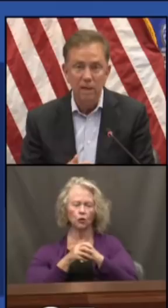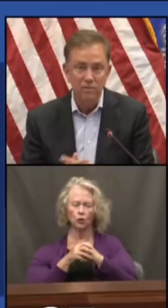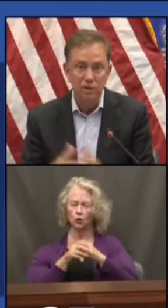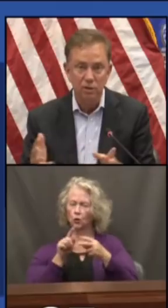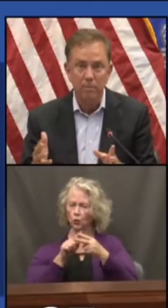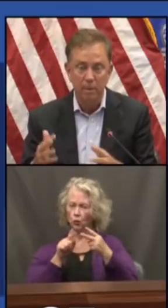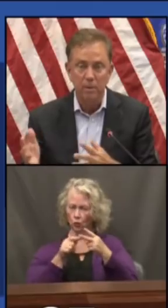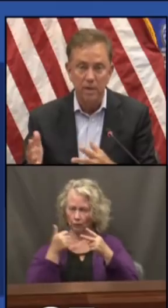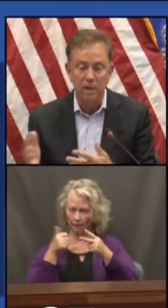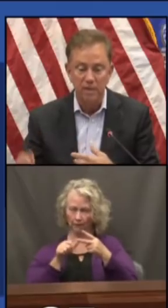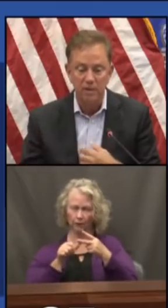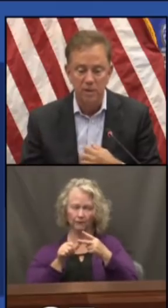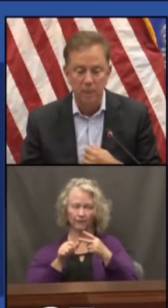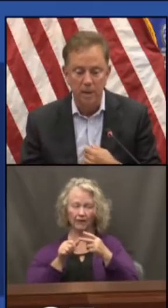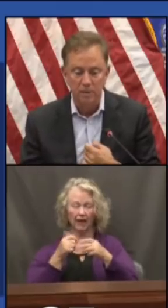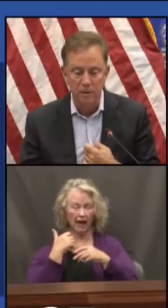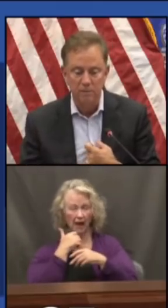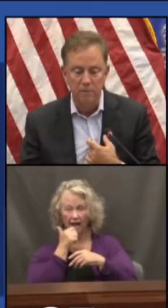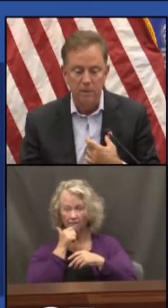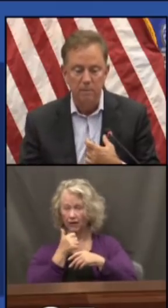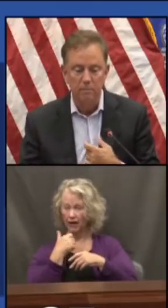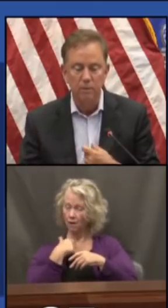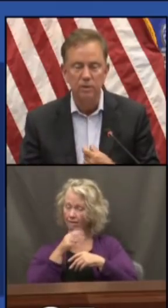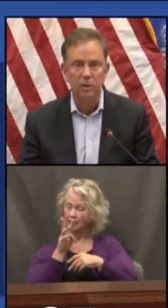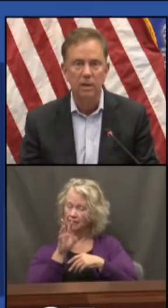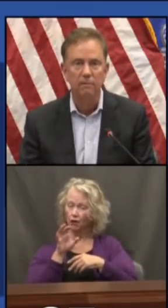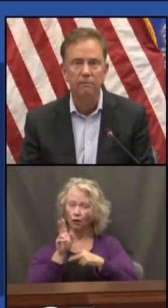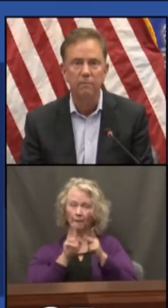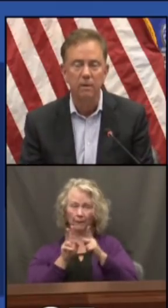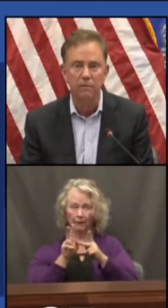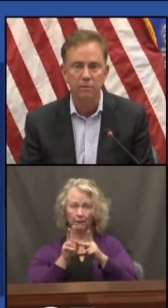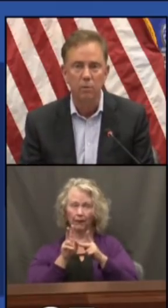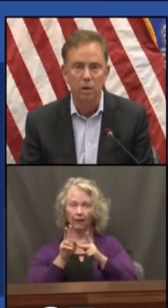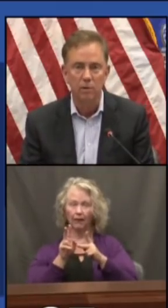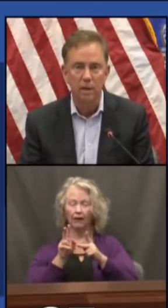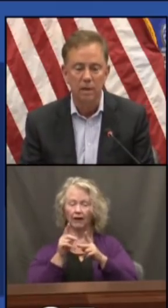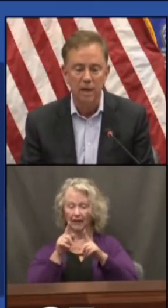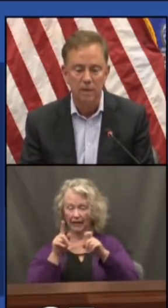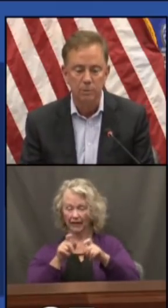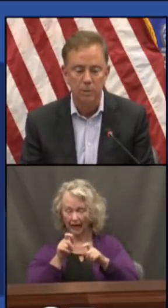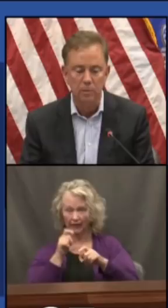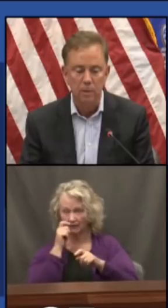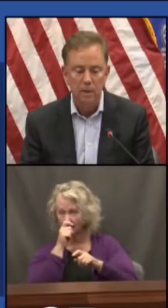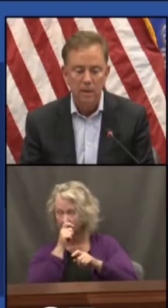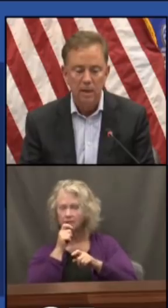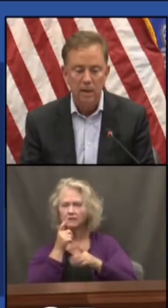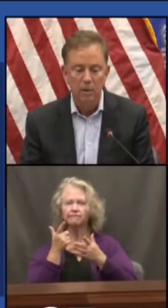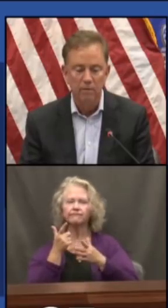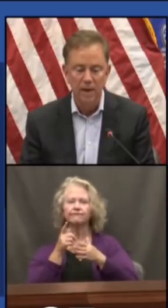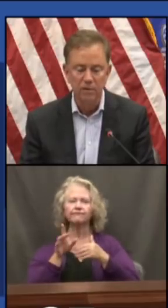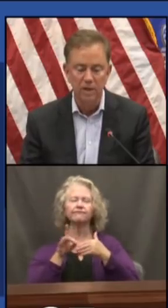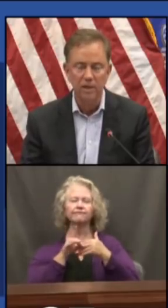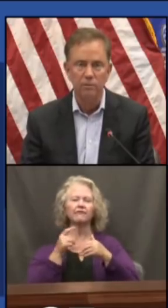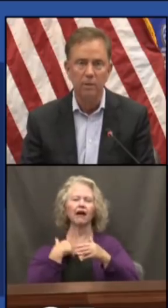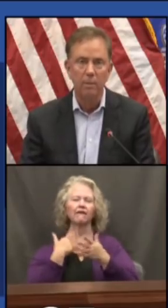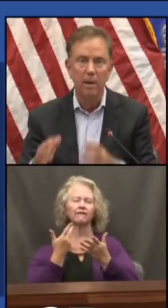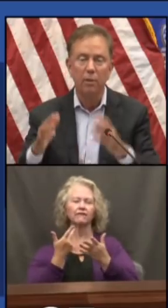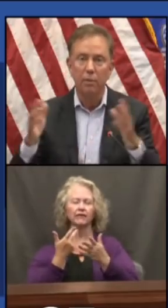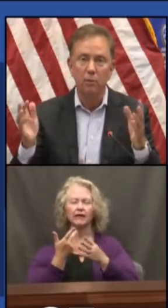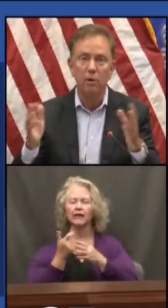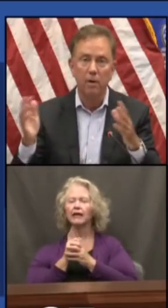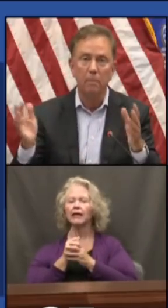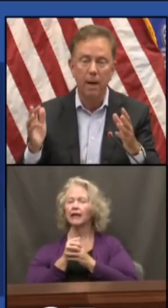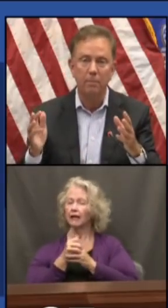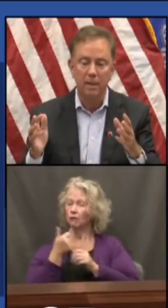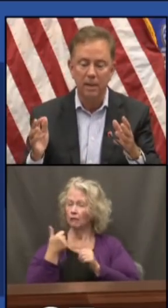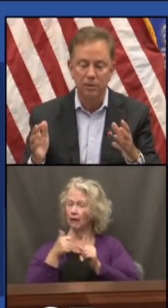We still have 600 people a day testing positive. We still have a few hundred in the hospital. And on the vaccination, remember about a